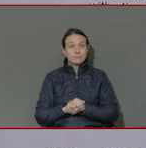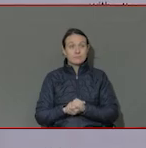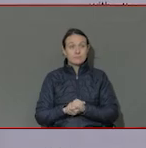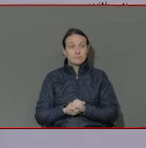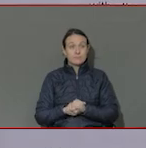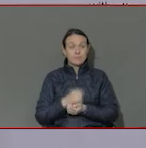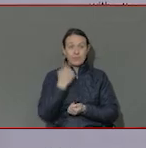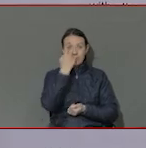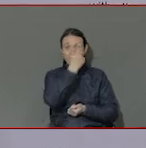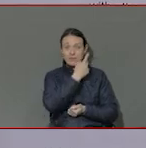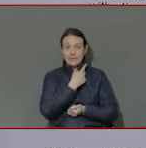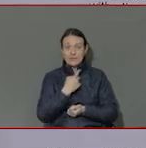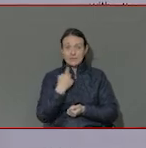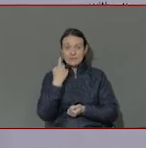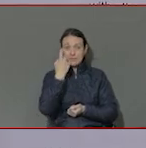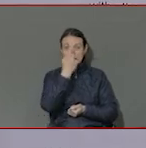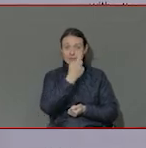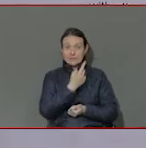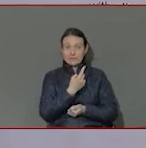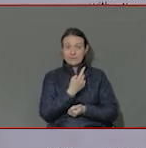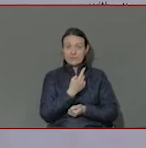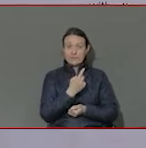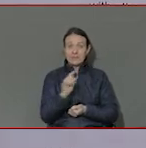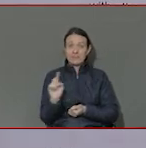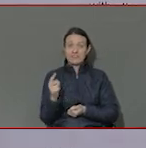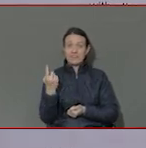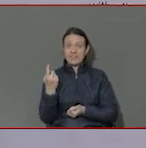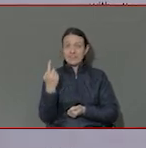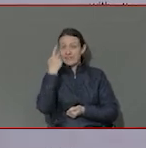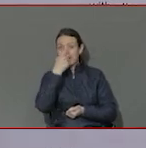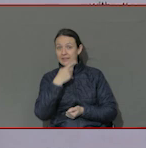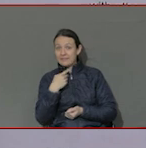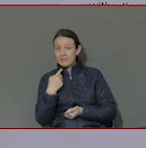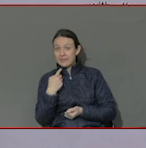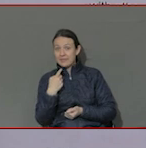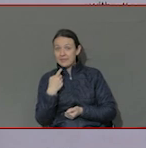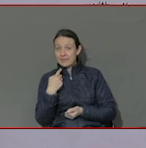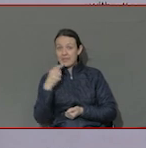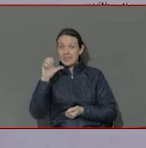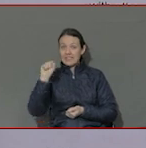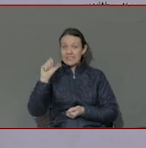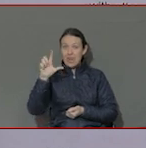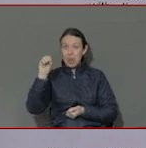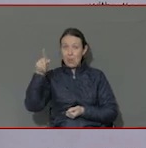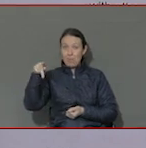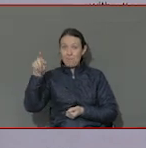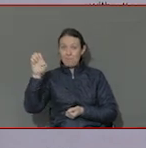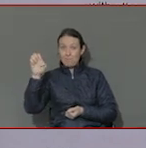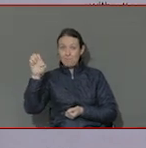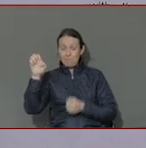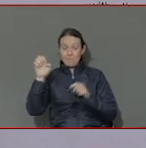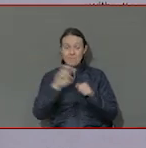The face. Skull 1, the face is sloping, whereas skull